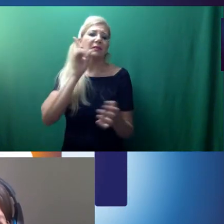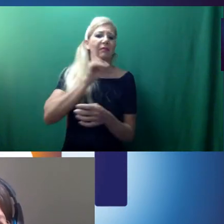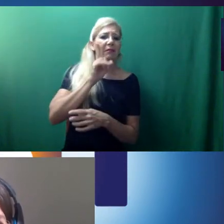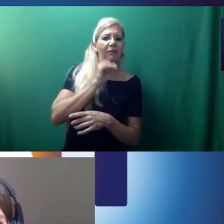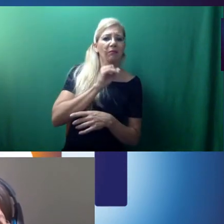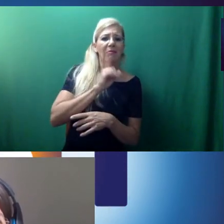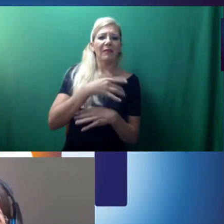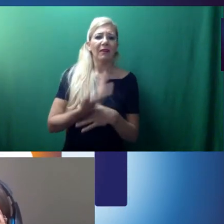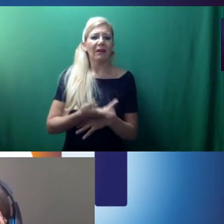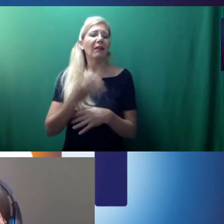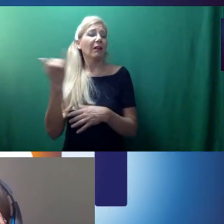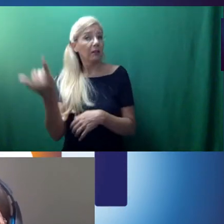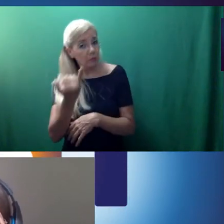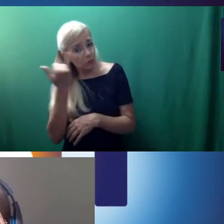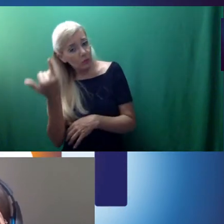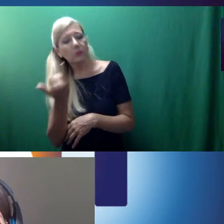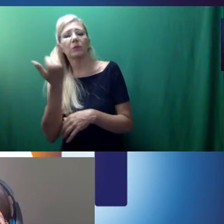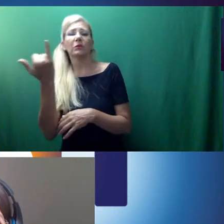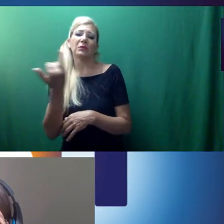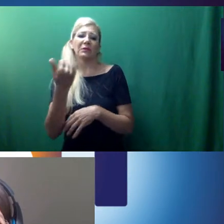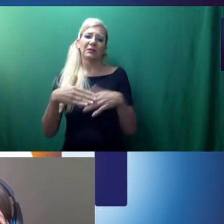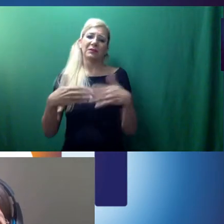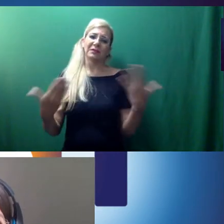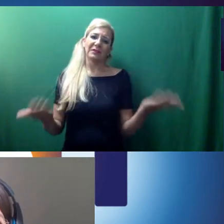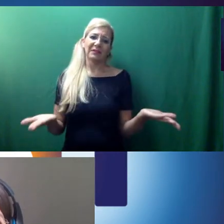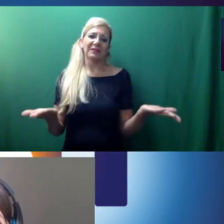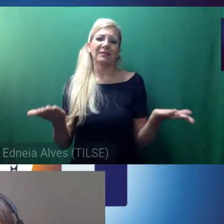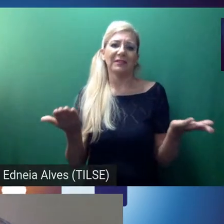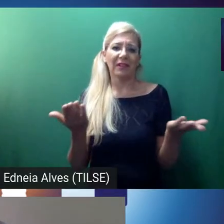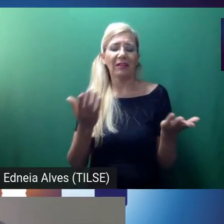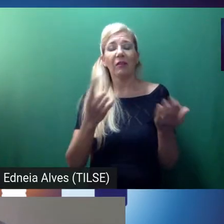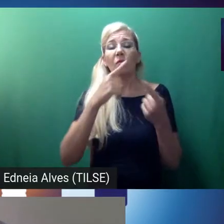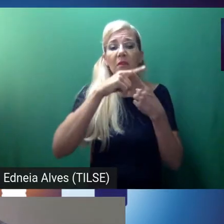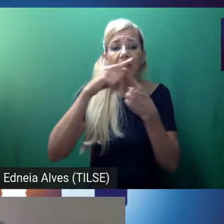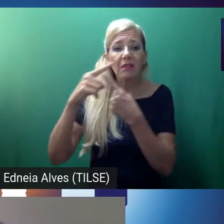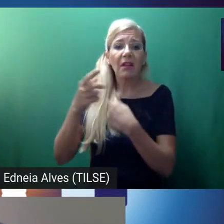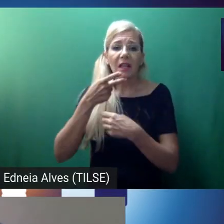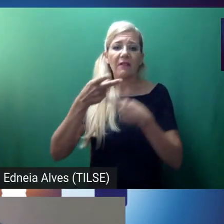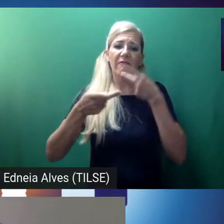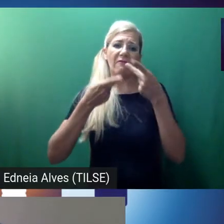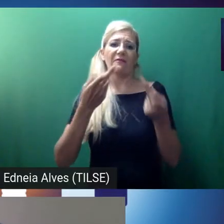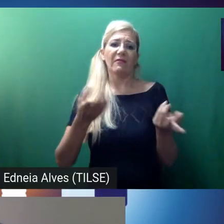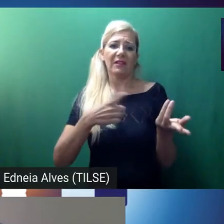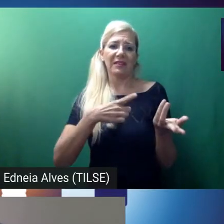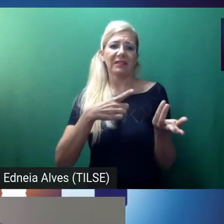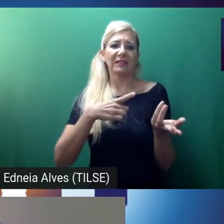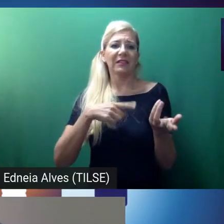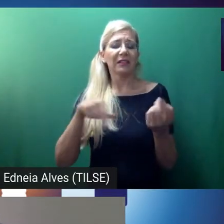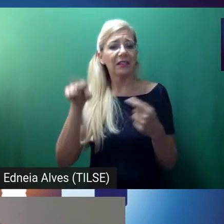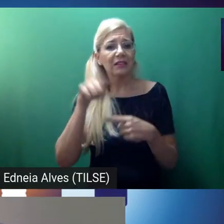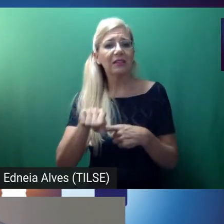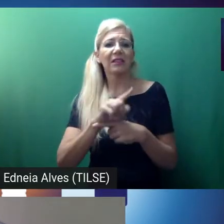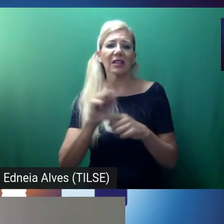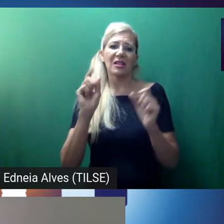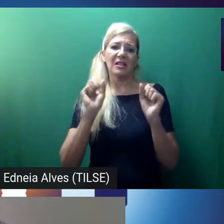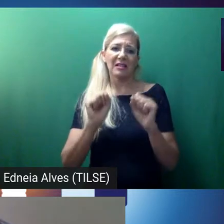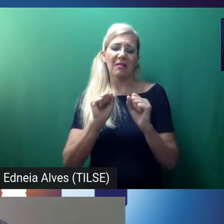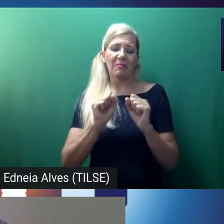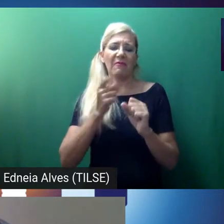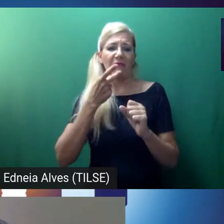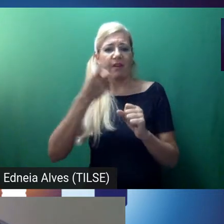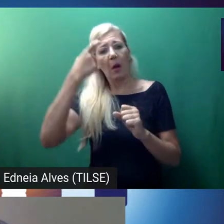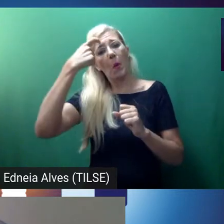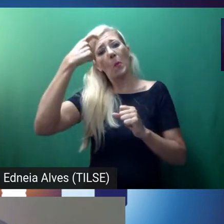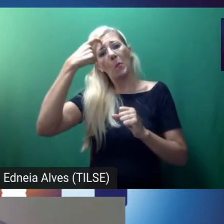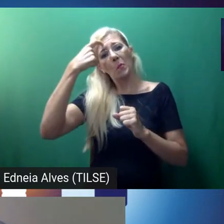And it's really important. So that's about accents. Now, you mentioned something about parents